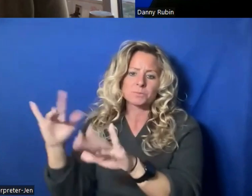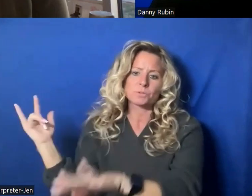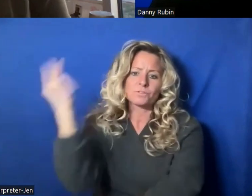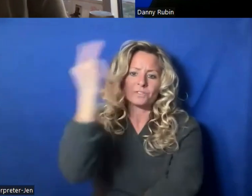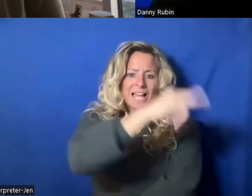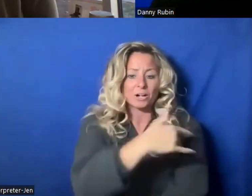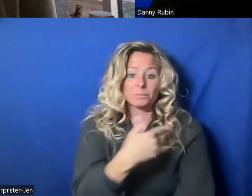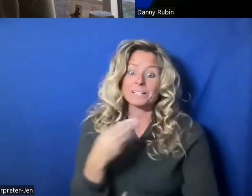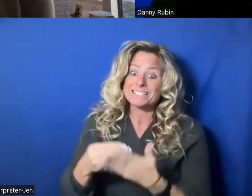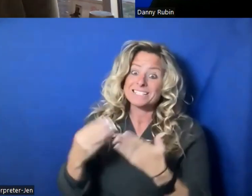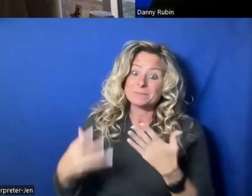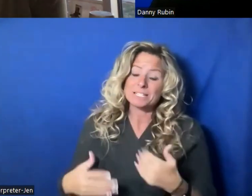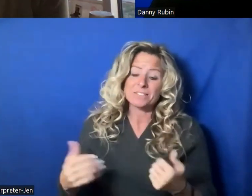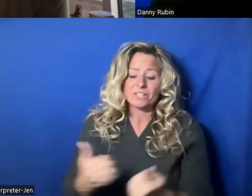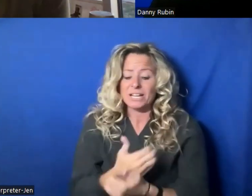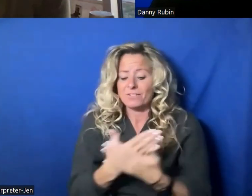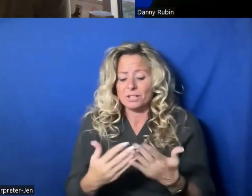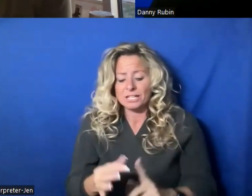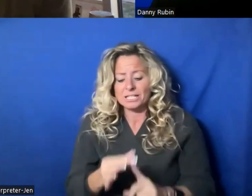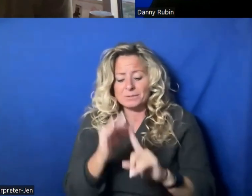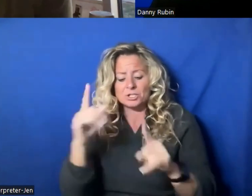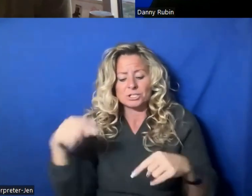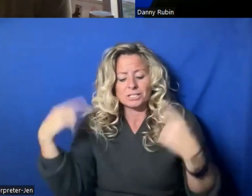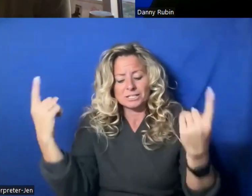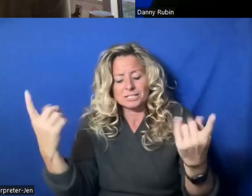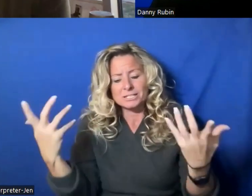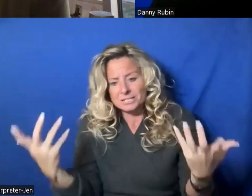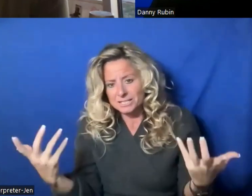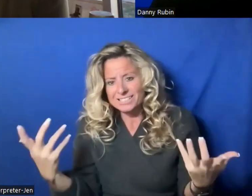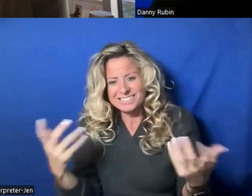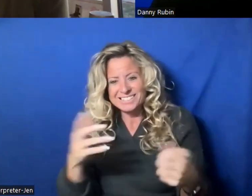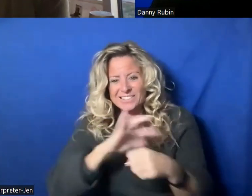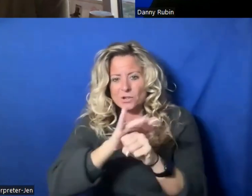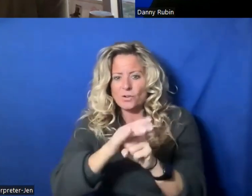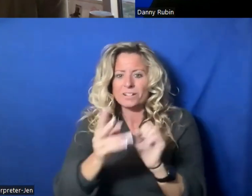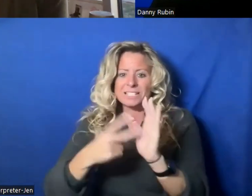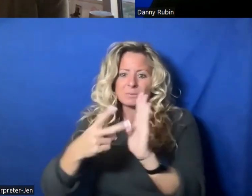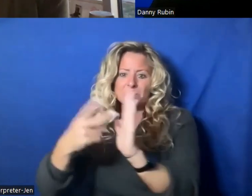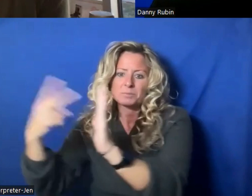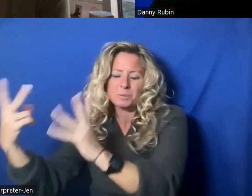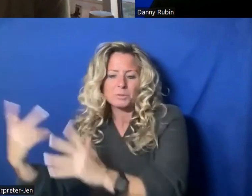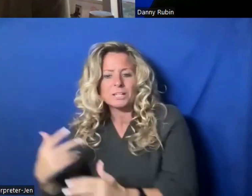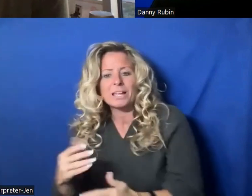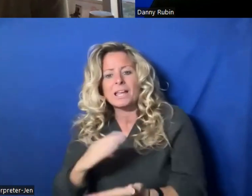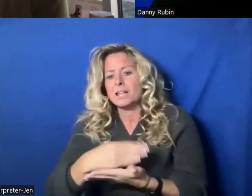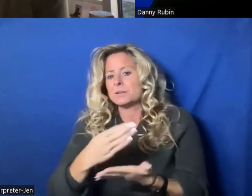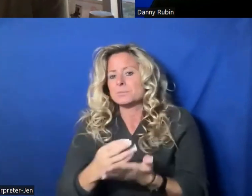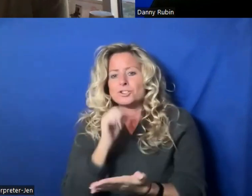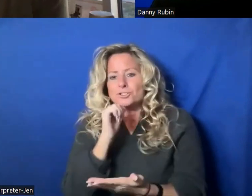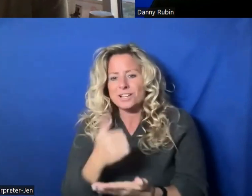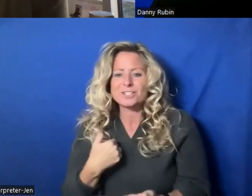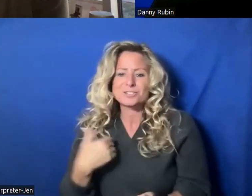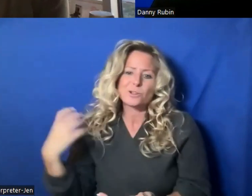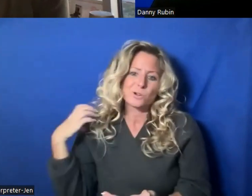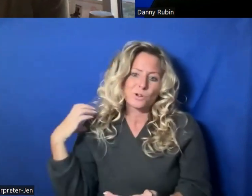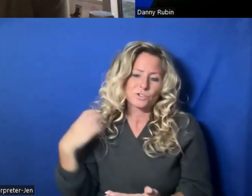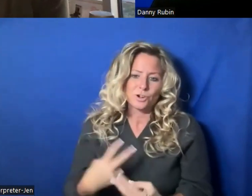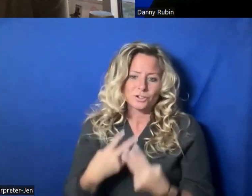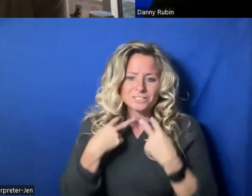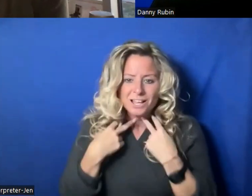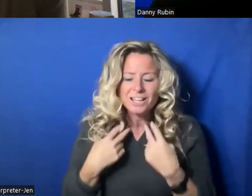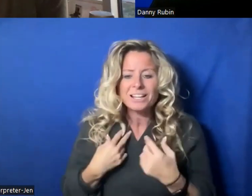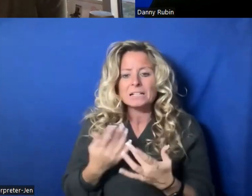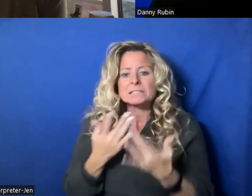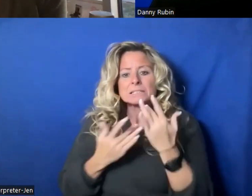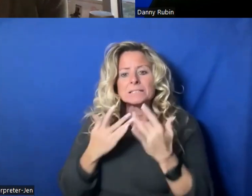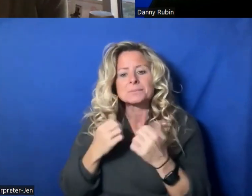it's expensive, and everything, especially since COVID, has doubled in price and our budgets haven't. So that the coaches are definitely strapped to make ends